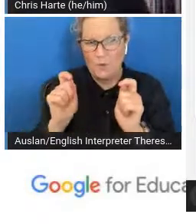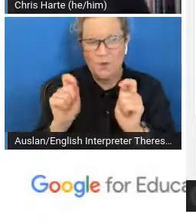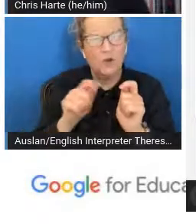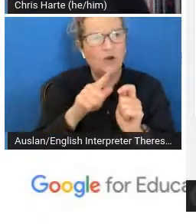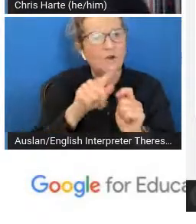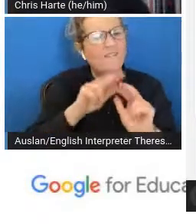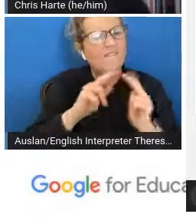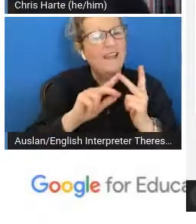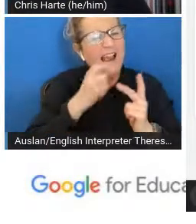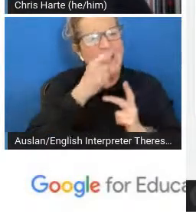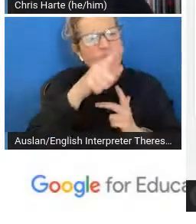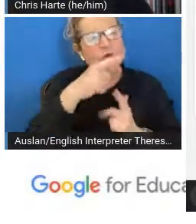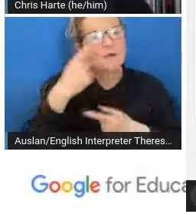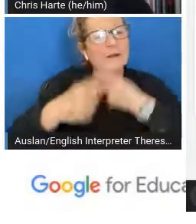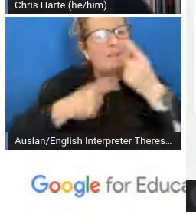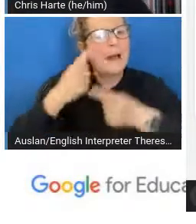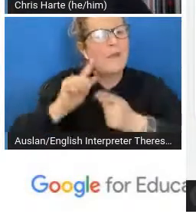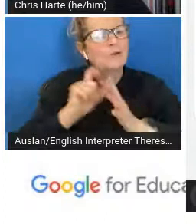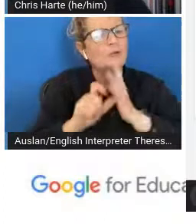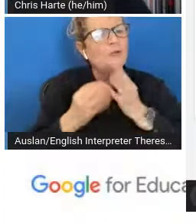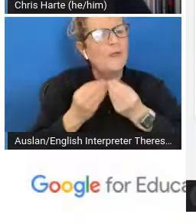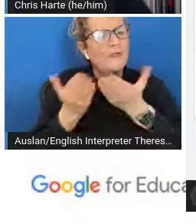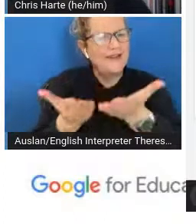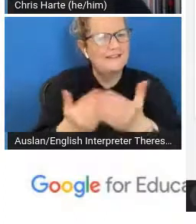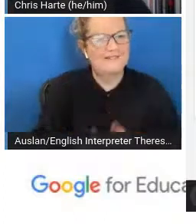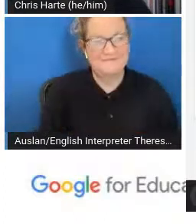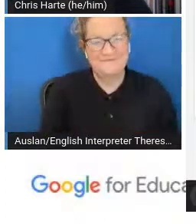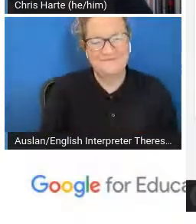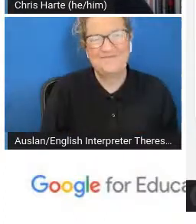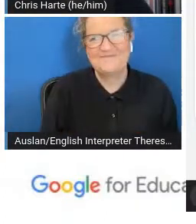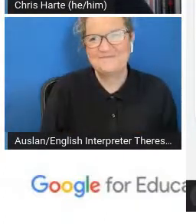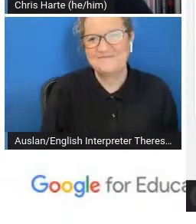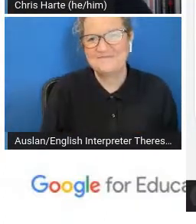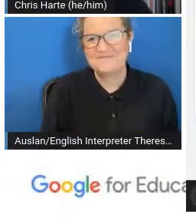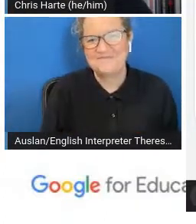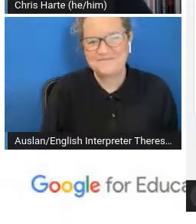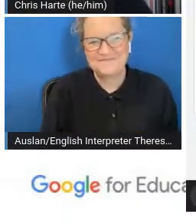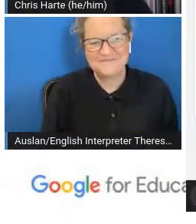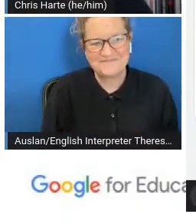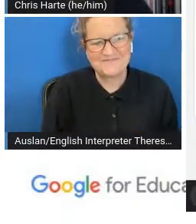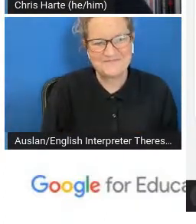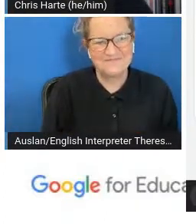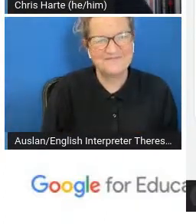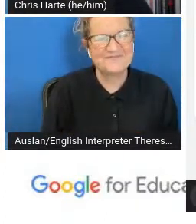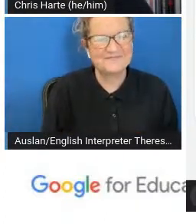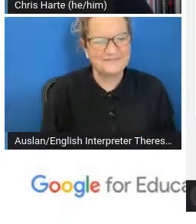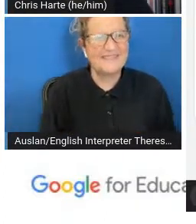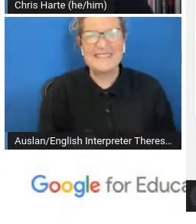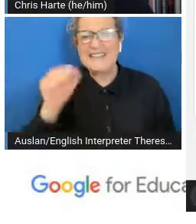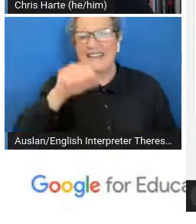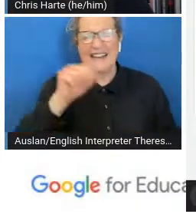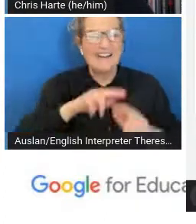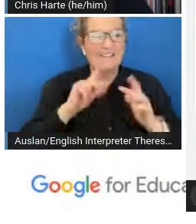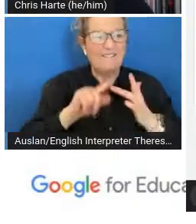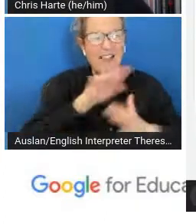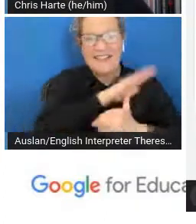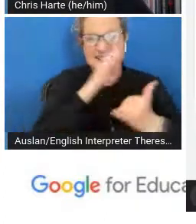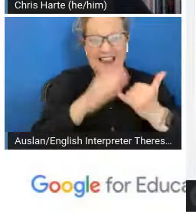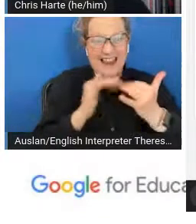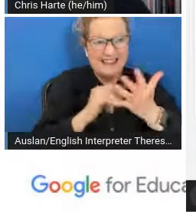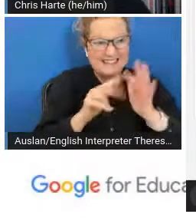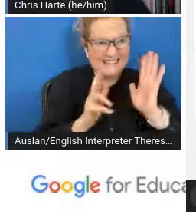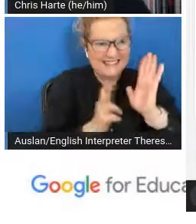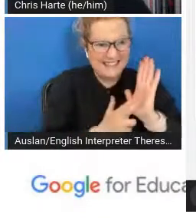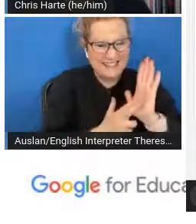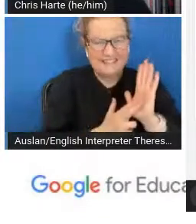what we're going to do with this Jamboard for the next few minutes? Yeah, absolutely. So because this is the last session and